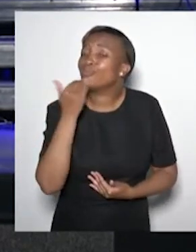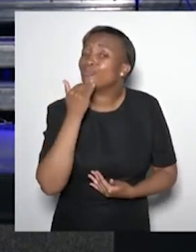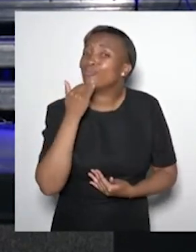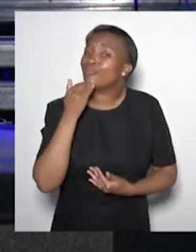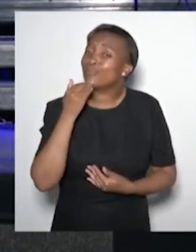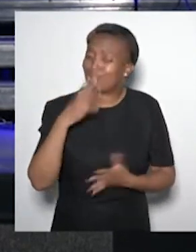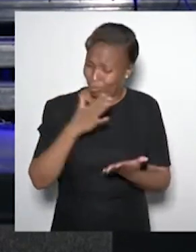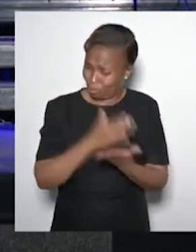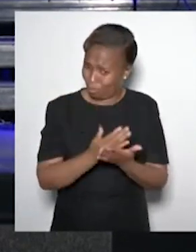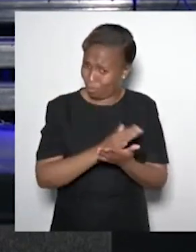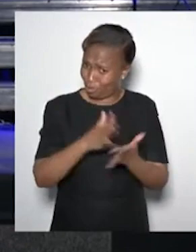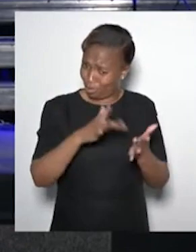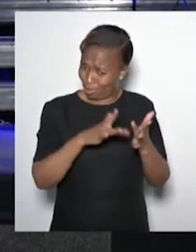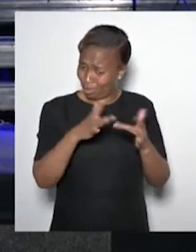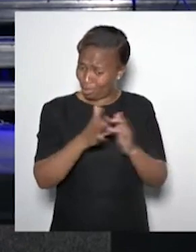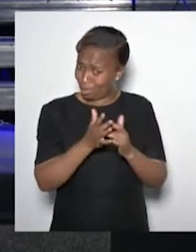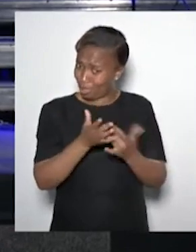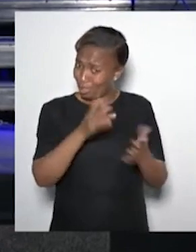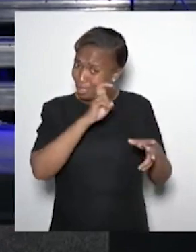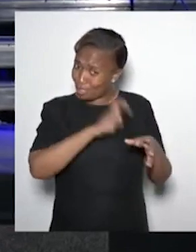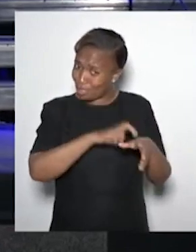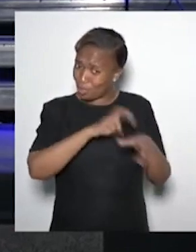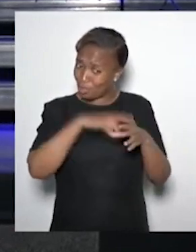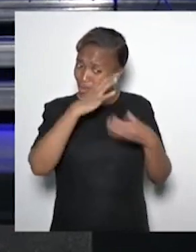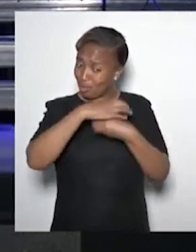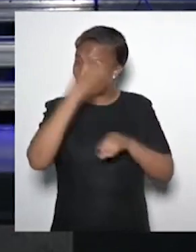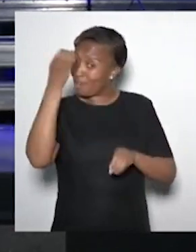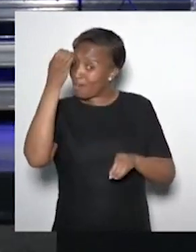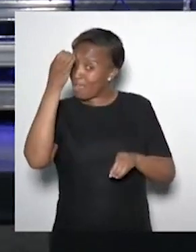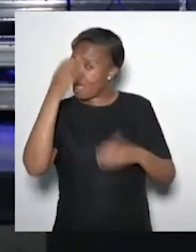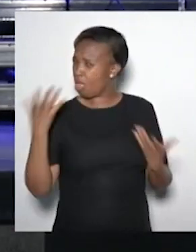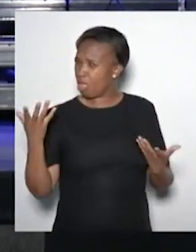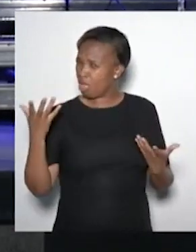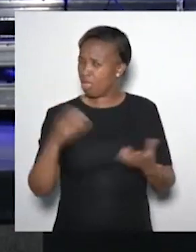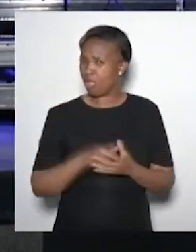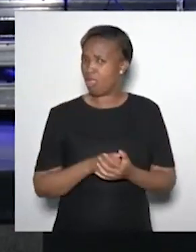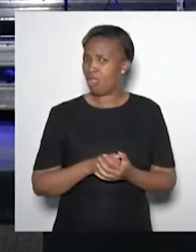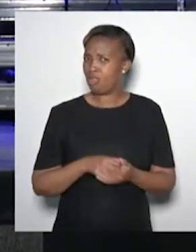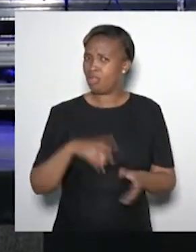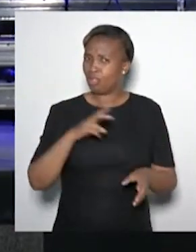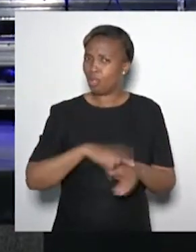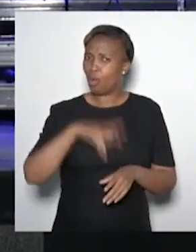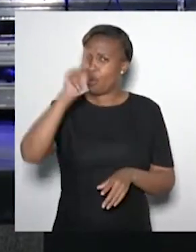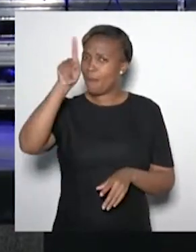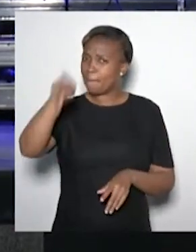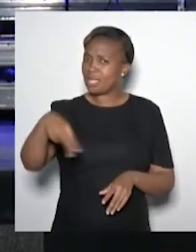share Jesus you need a degree? You need a PhD?